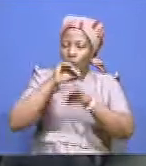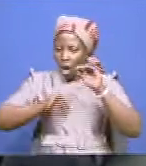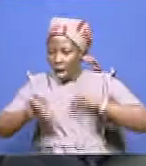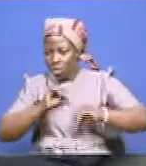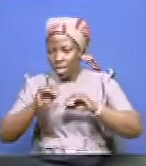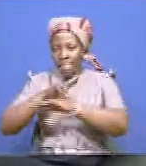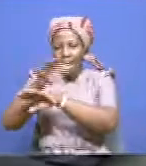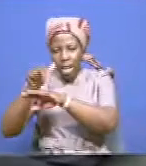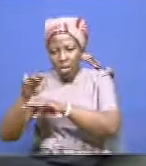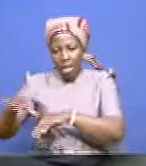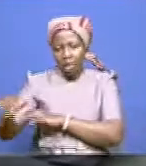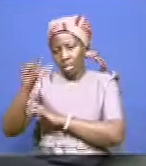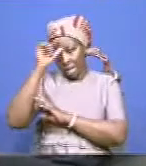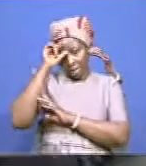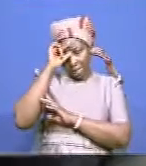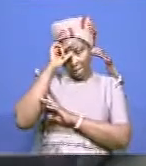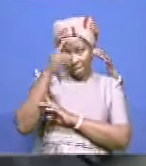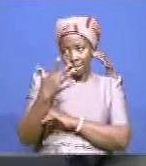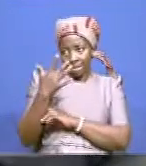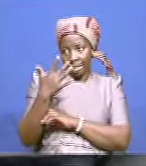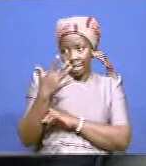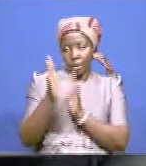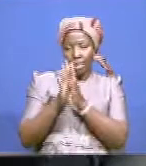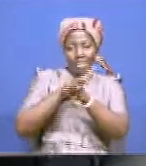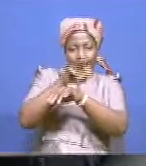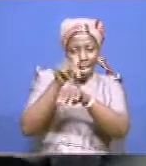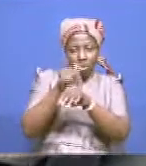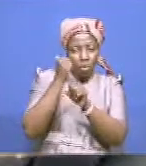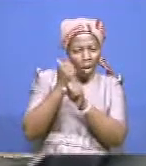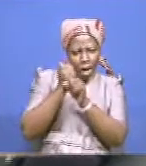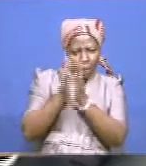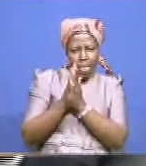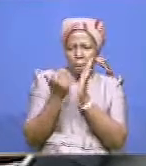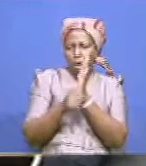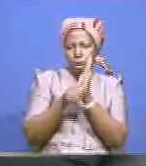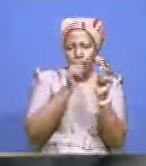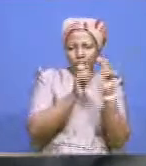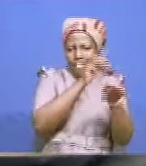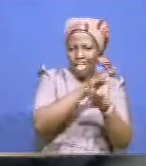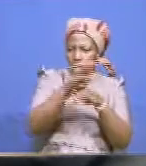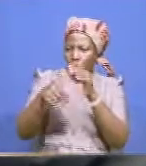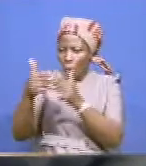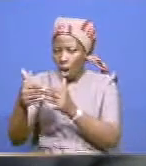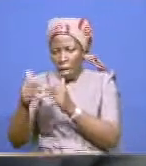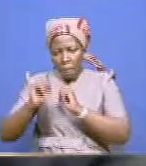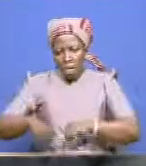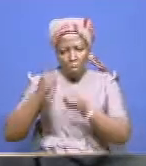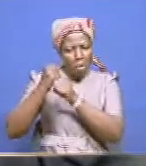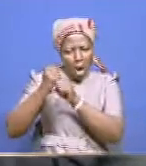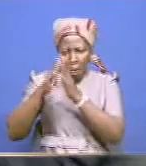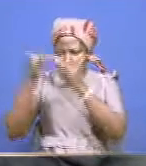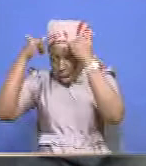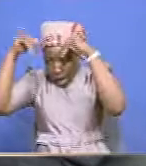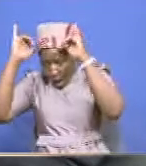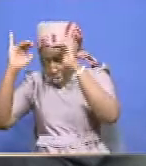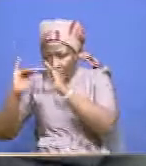government. Yes. And as a nation, we are dealing with a vice that is cross-cutting. But you could be dealing with cows at the level of the